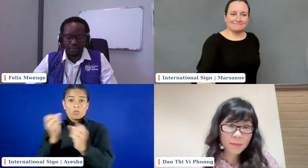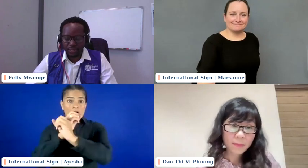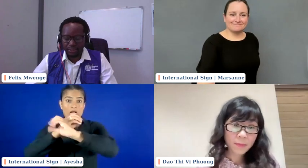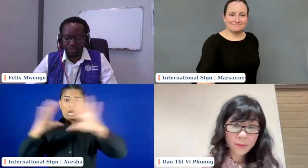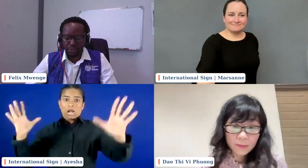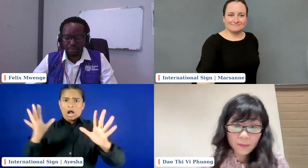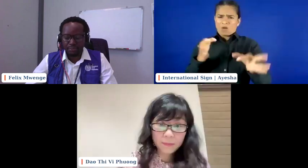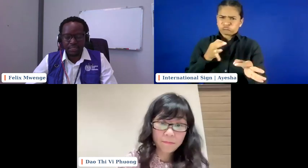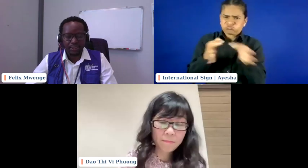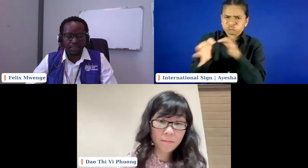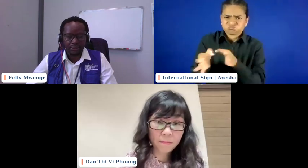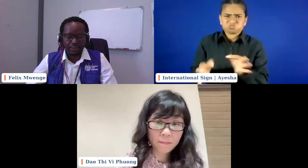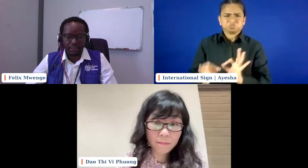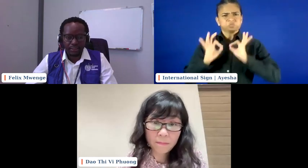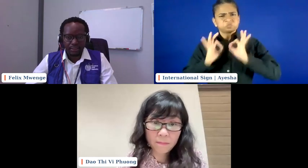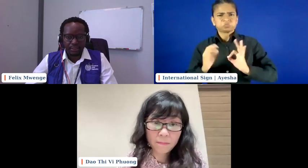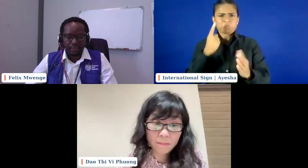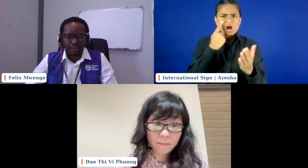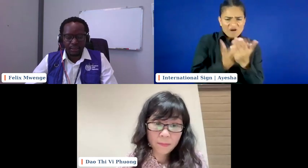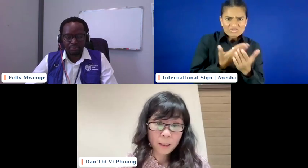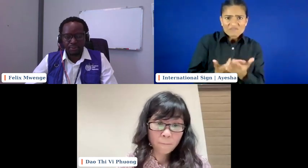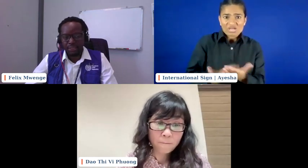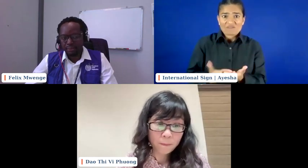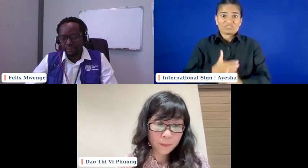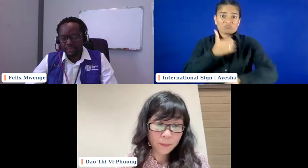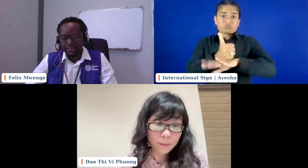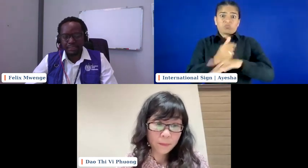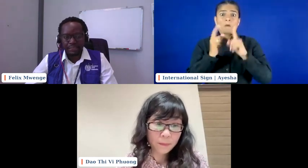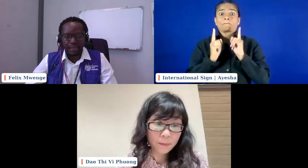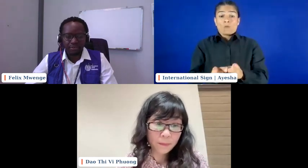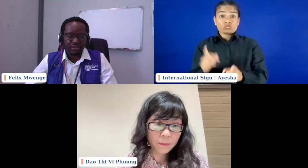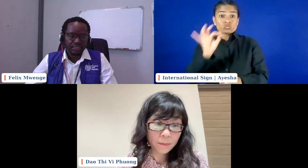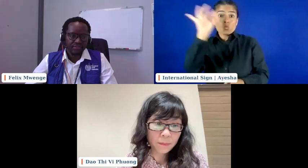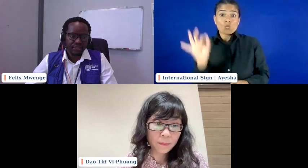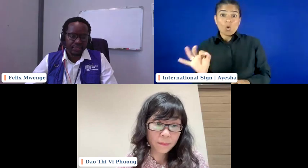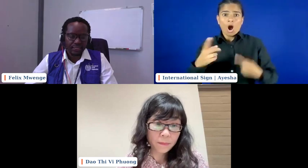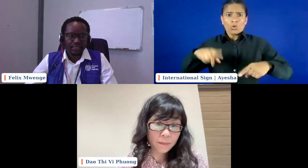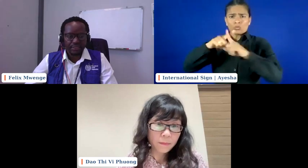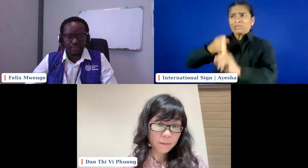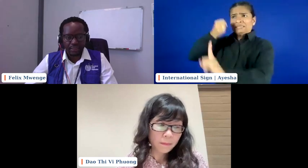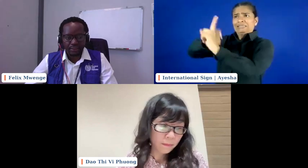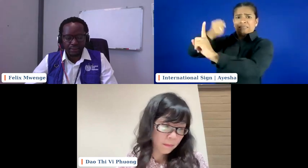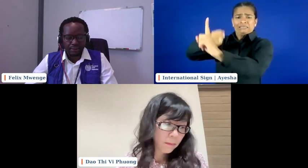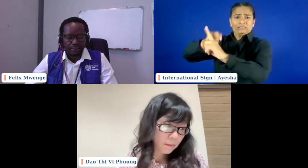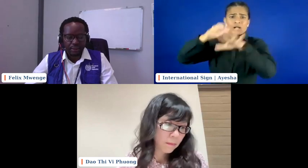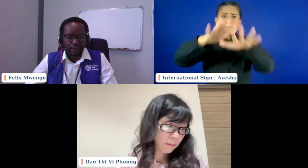when advocating to parliamentarians, building capacity, and obviously investing